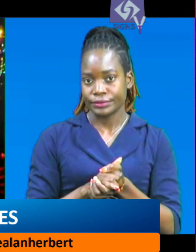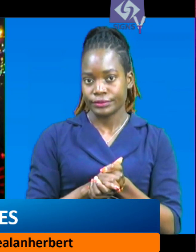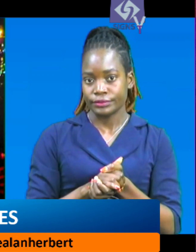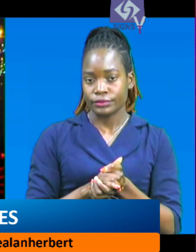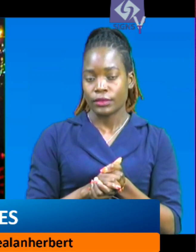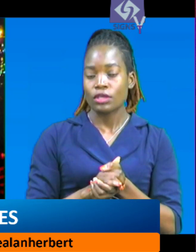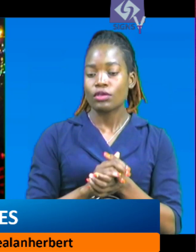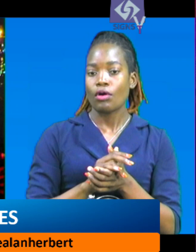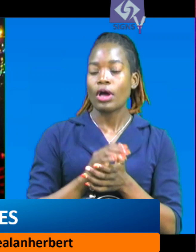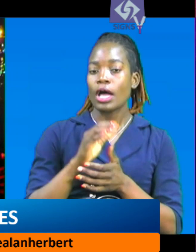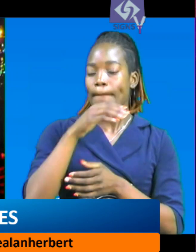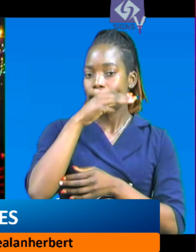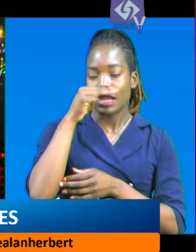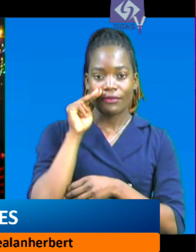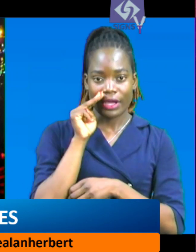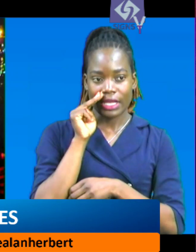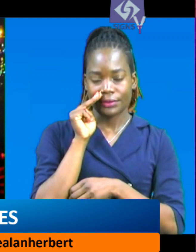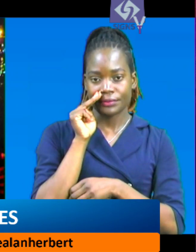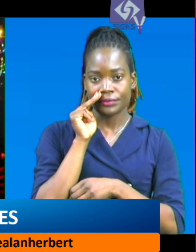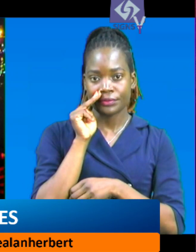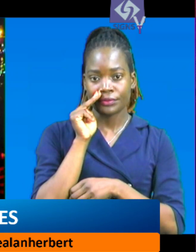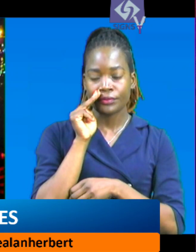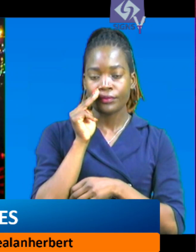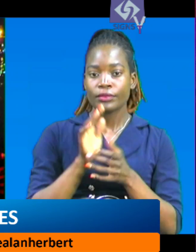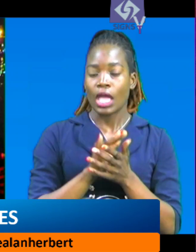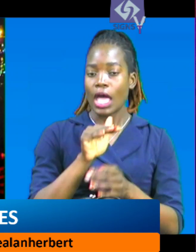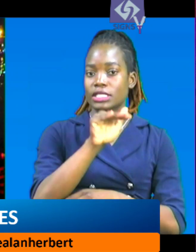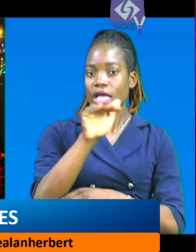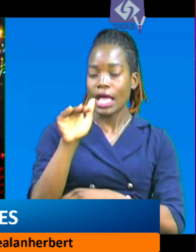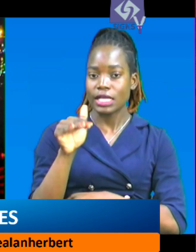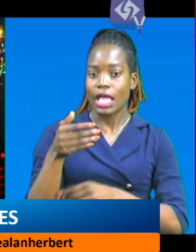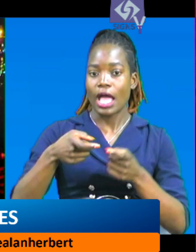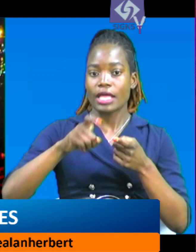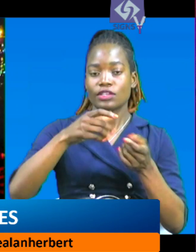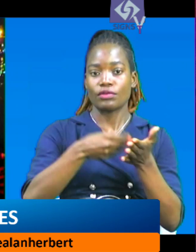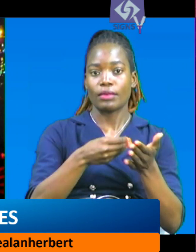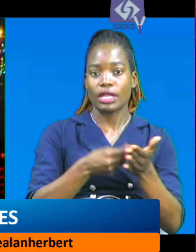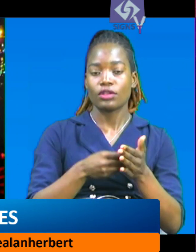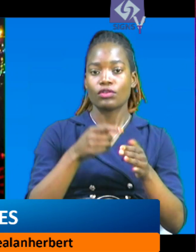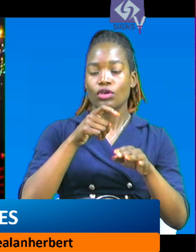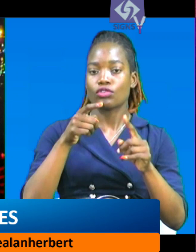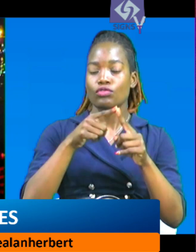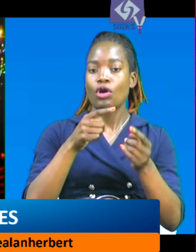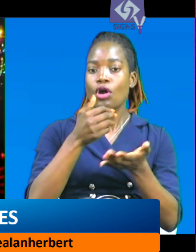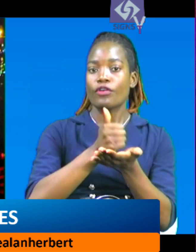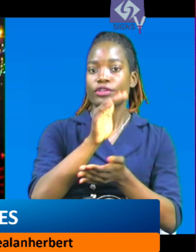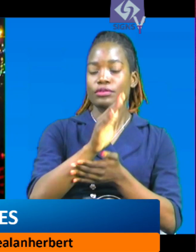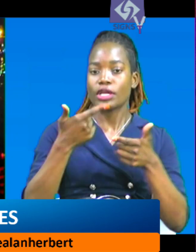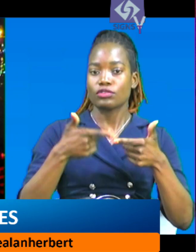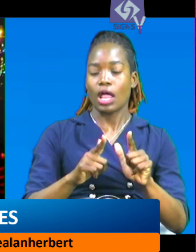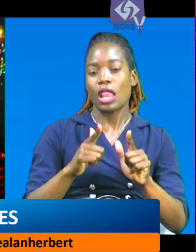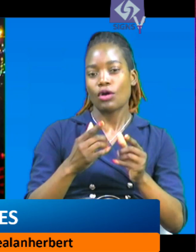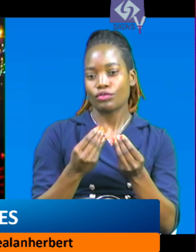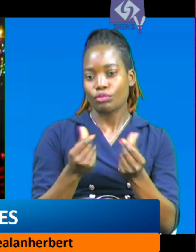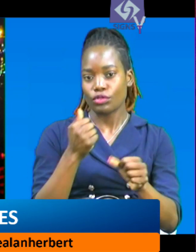docket. Prime Cabinet Secretary Musalia Mudavadi has requested additional funding to his office to allow the